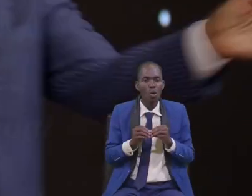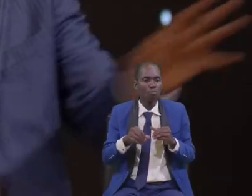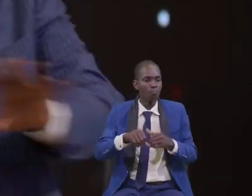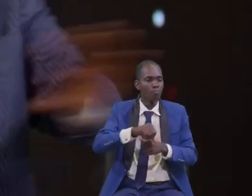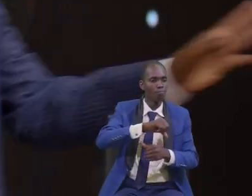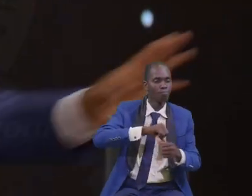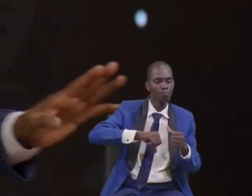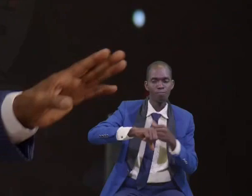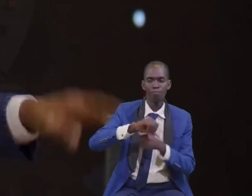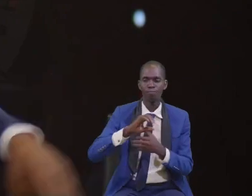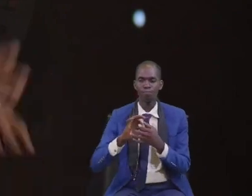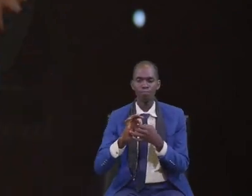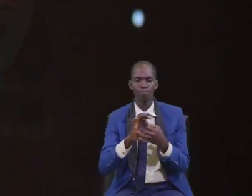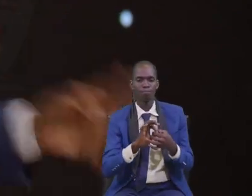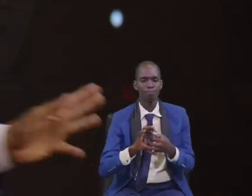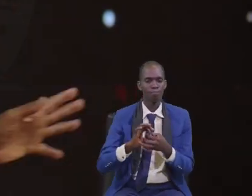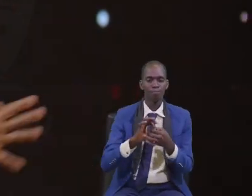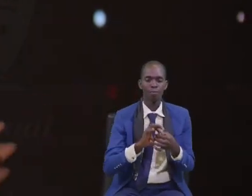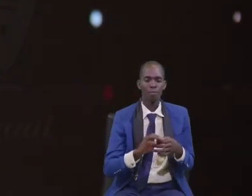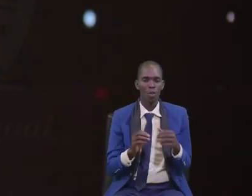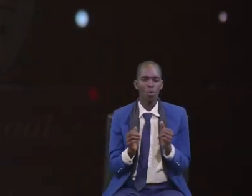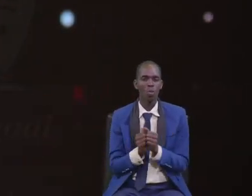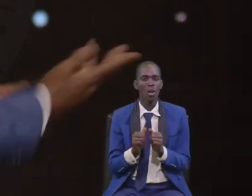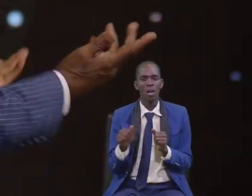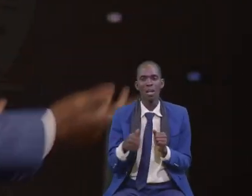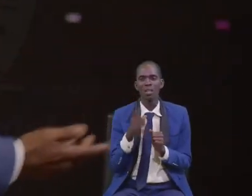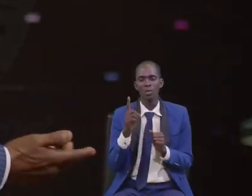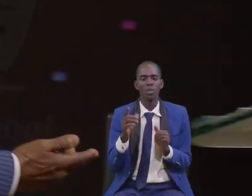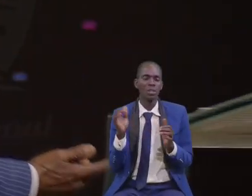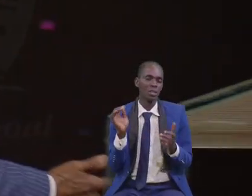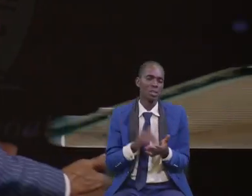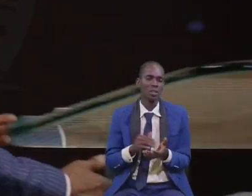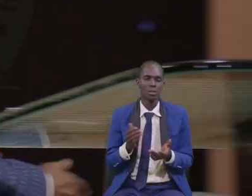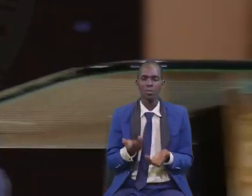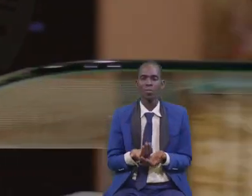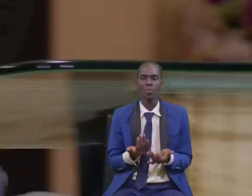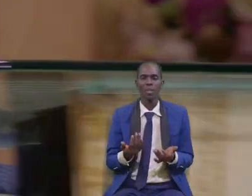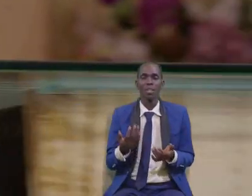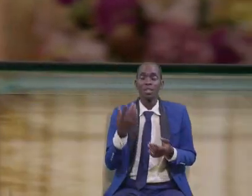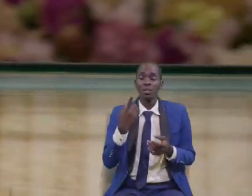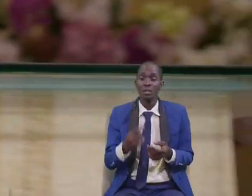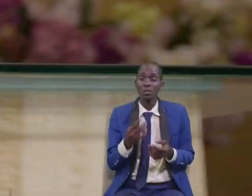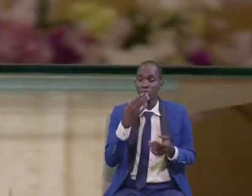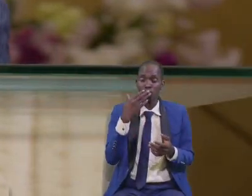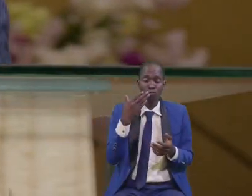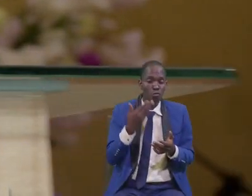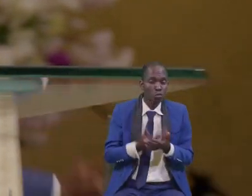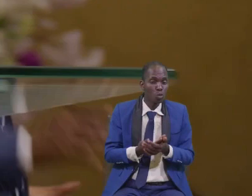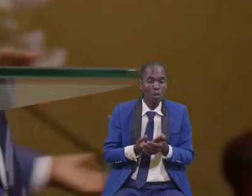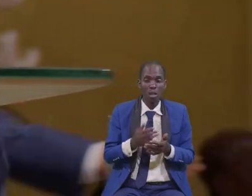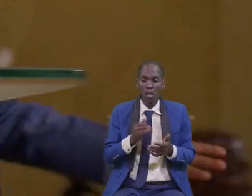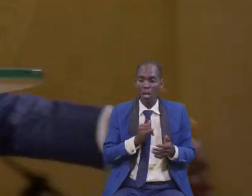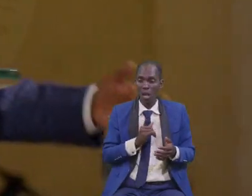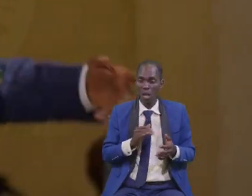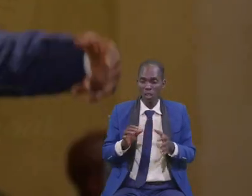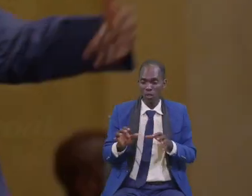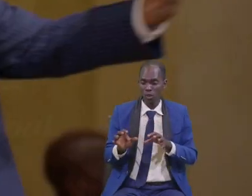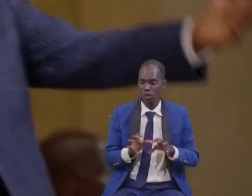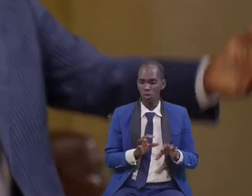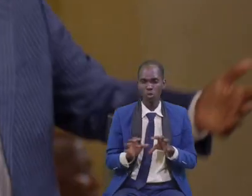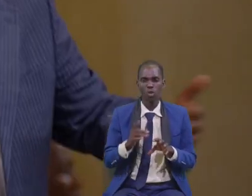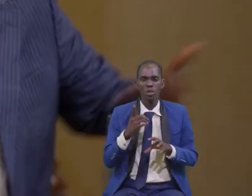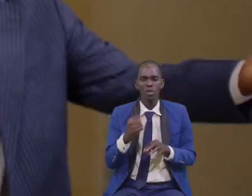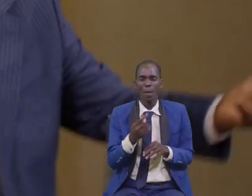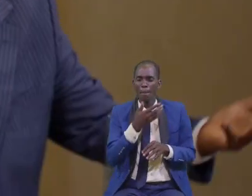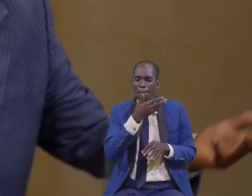no socializing with anybody. The good I do, the better I do things, and the